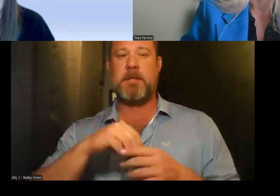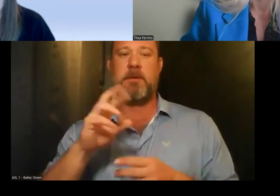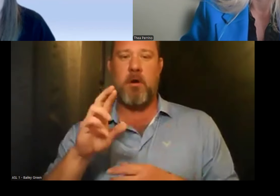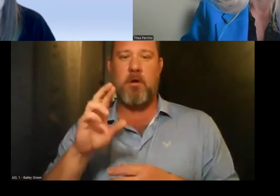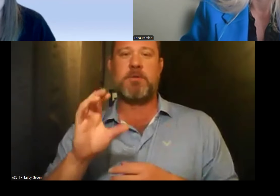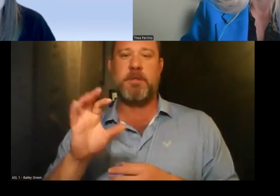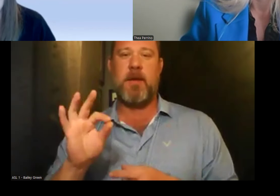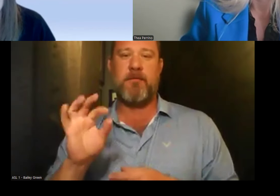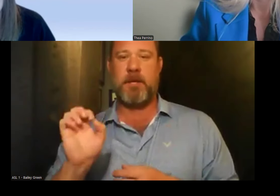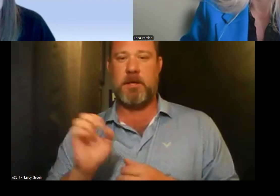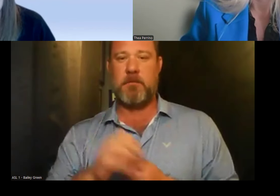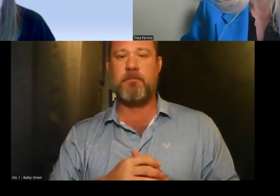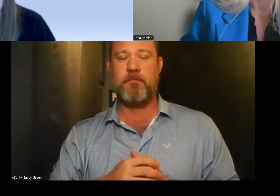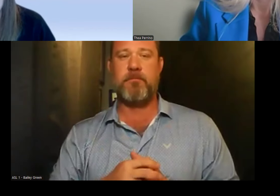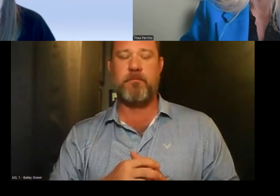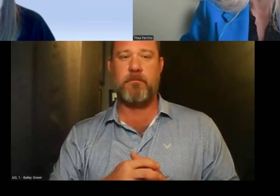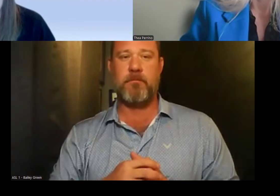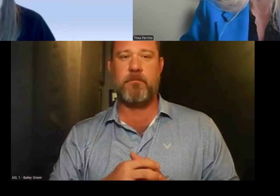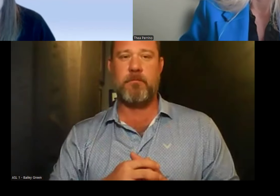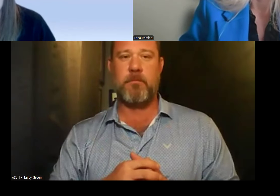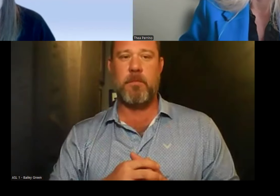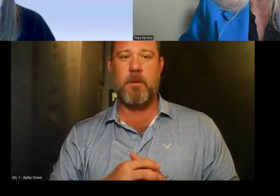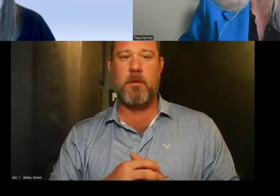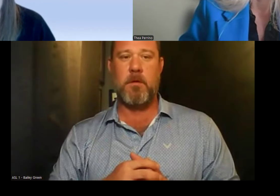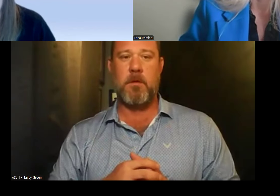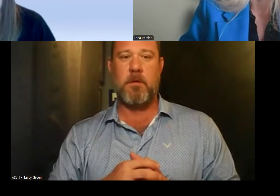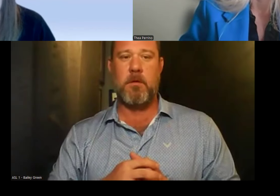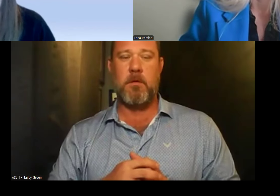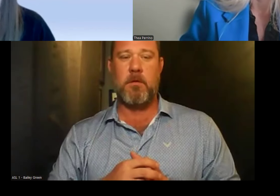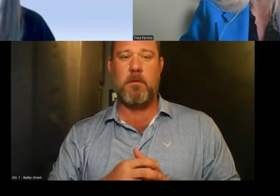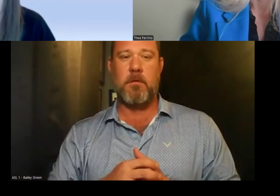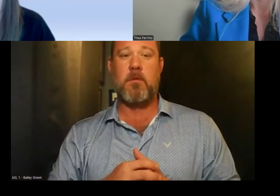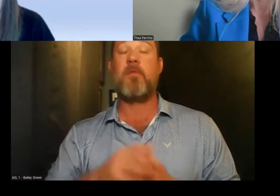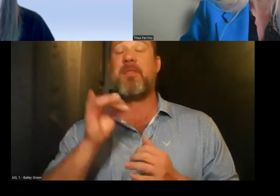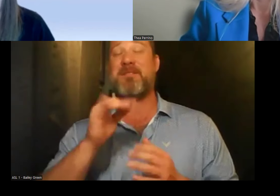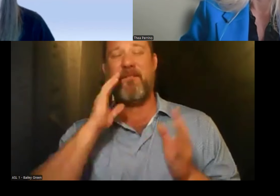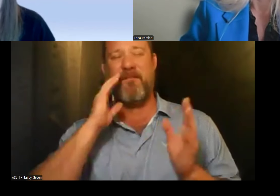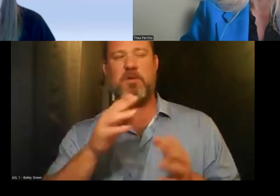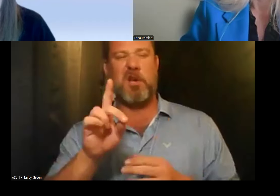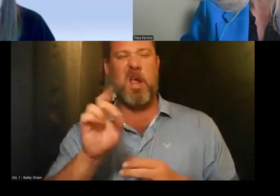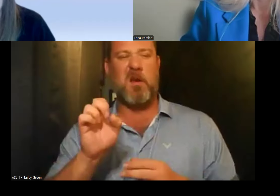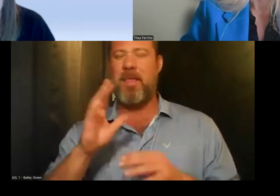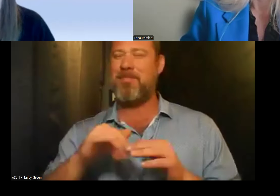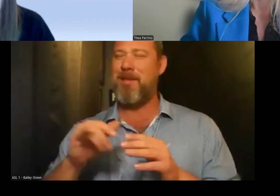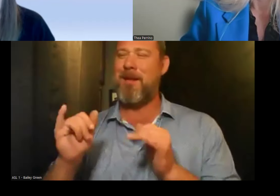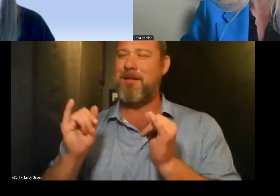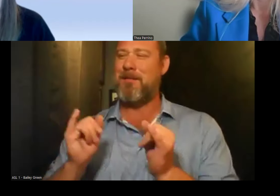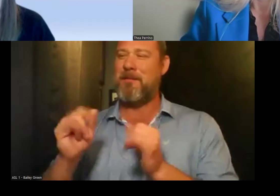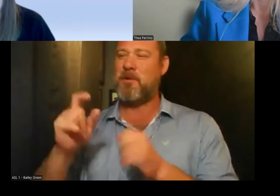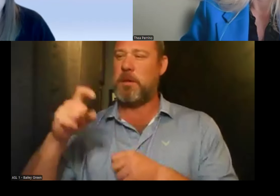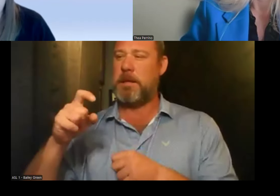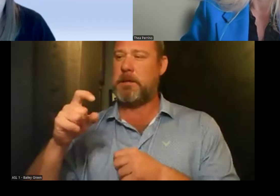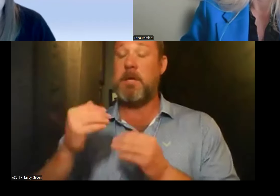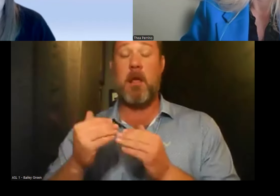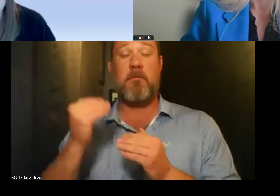RCFEs. These regulations focused on diagnosis rather than individual needs. Given advancements in